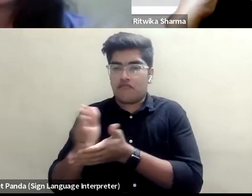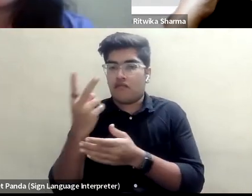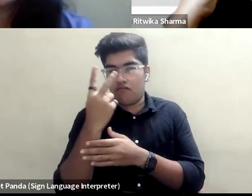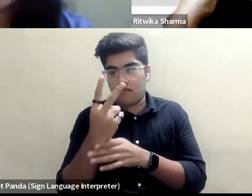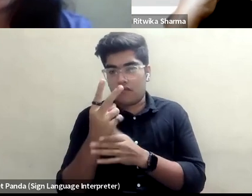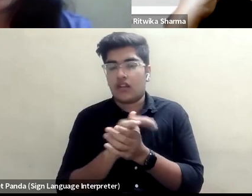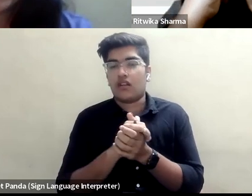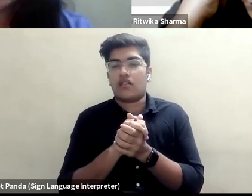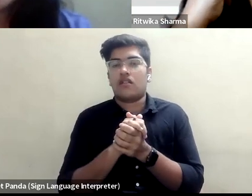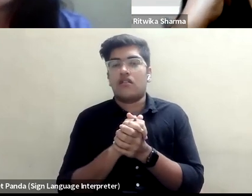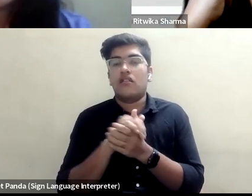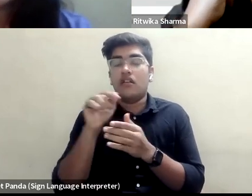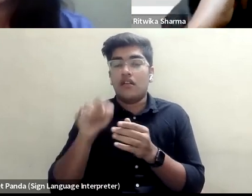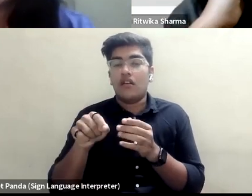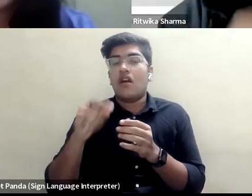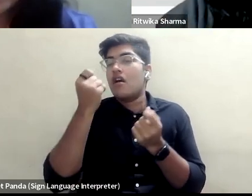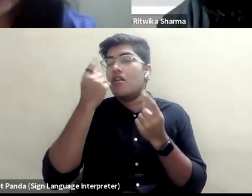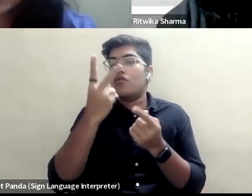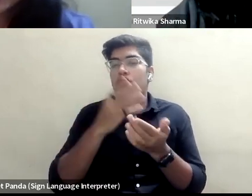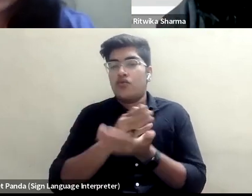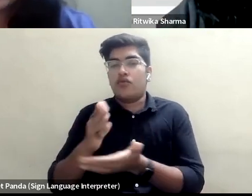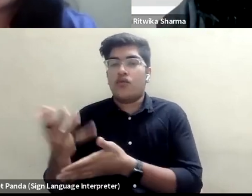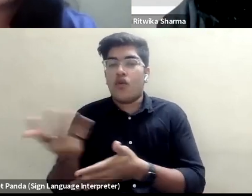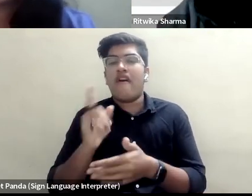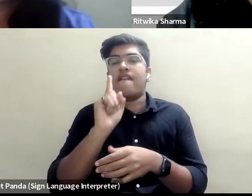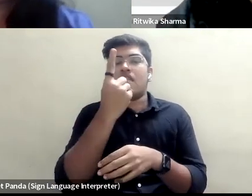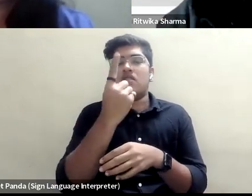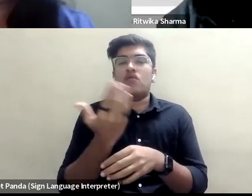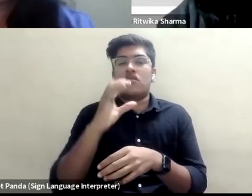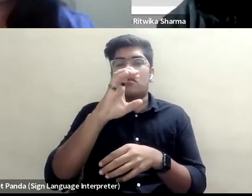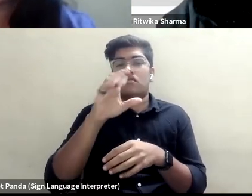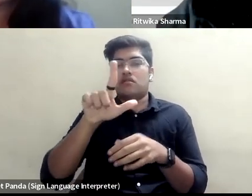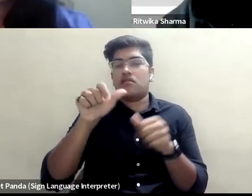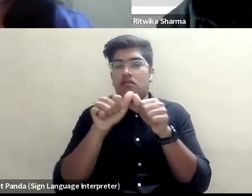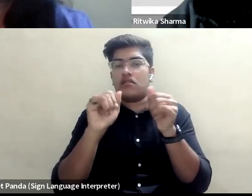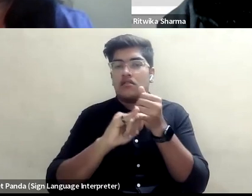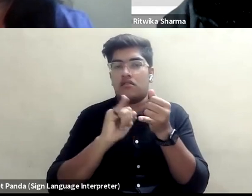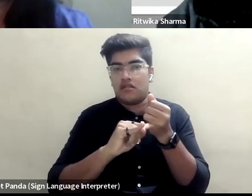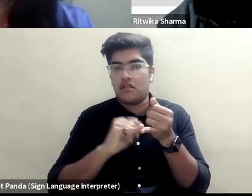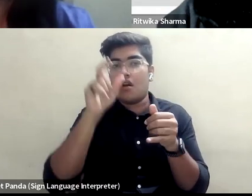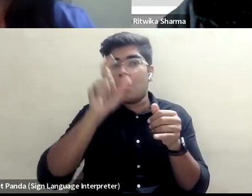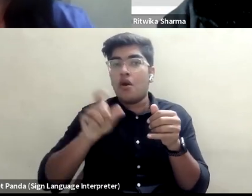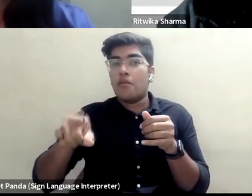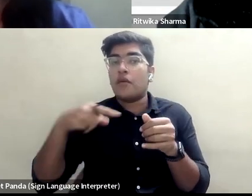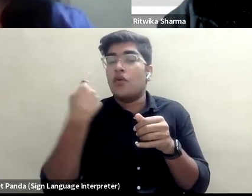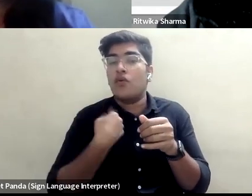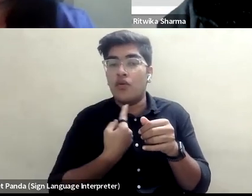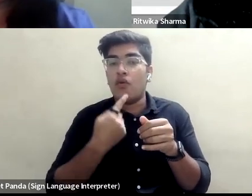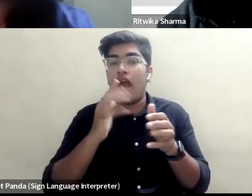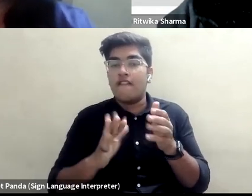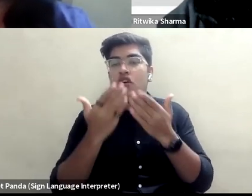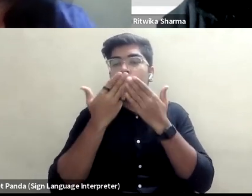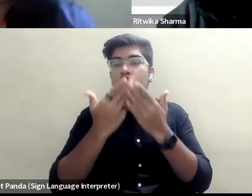that feeds into this understanding. One is the class aspect. Yeah, the people who have been able to send their children to